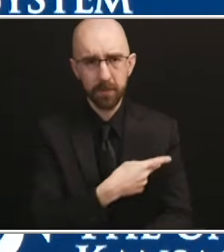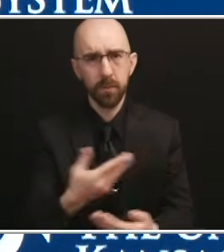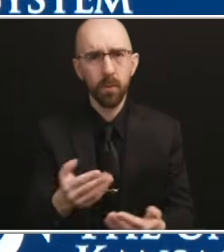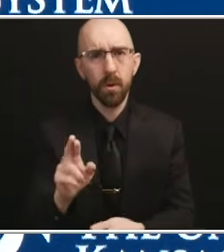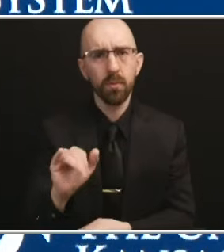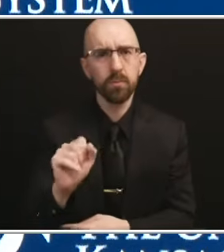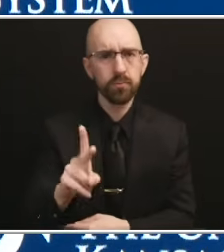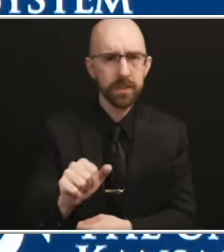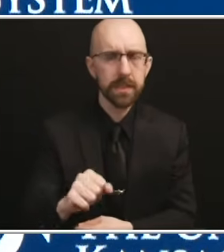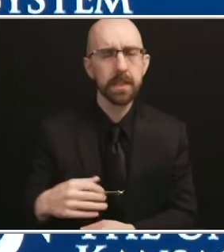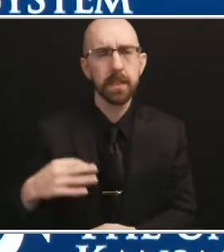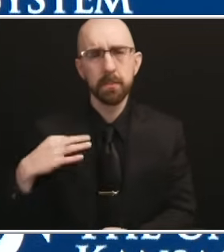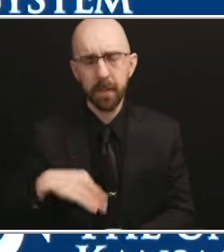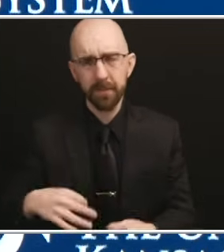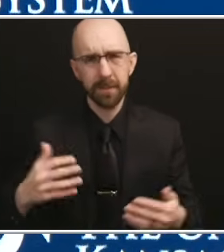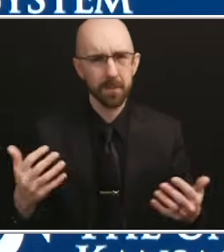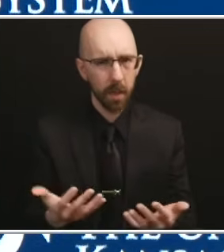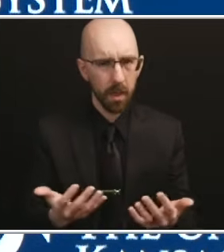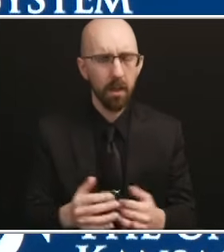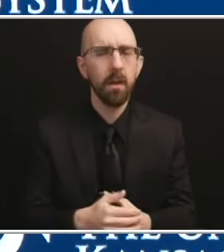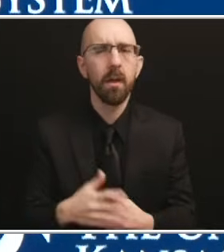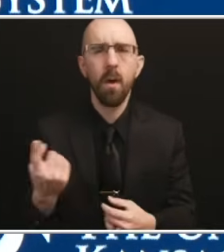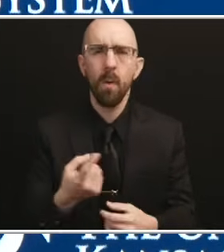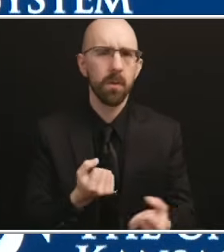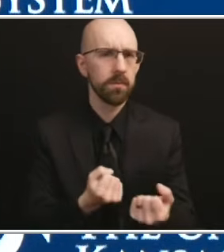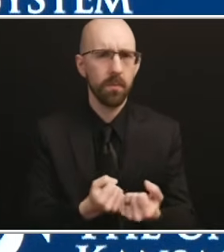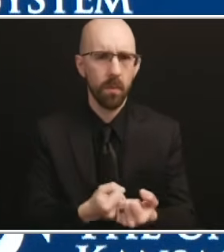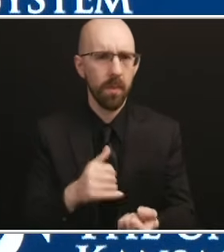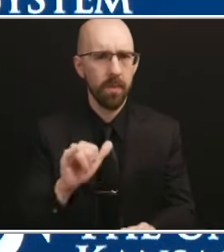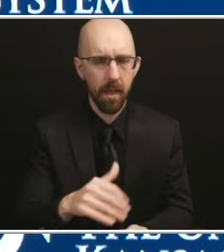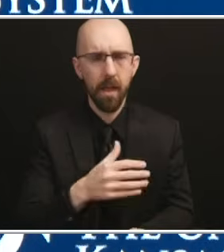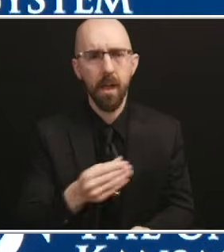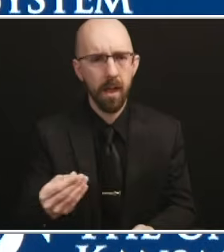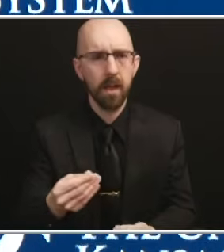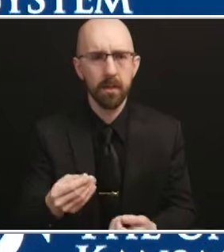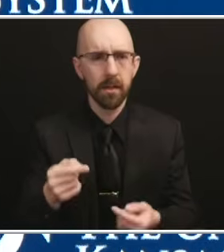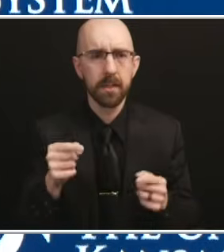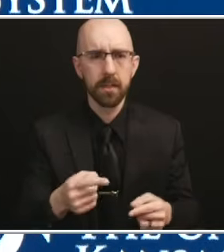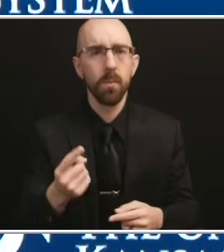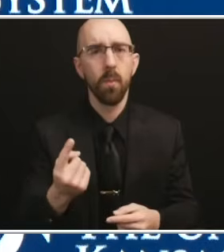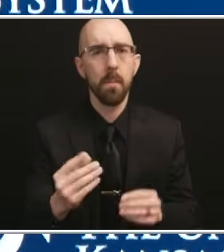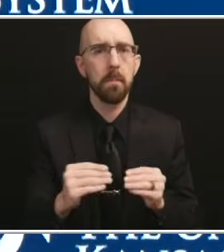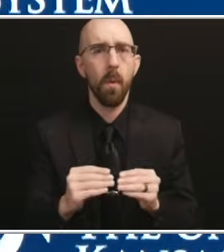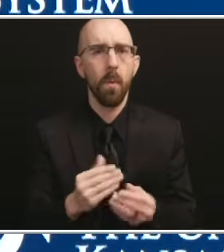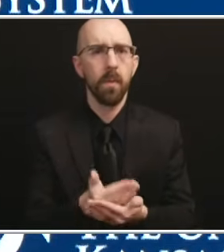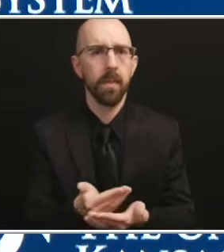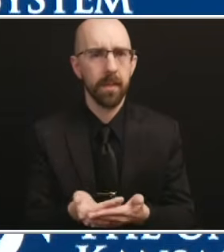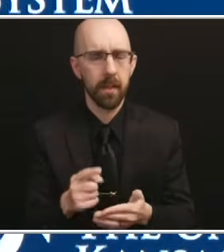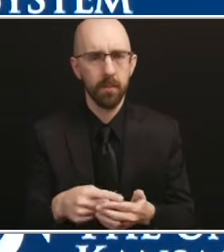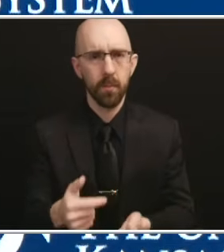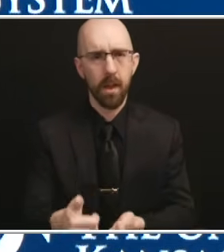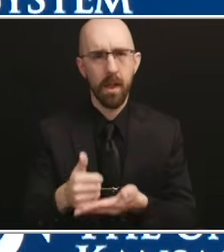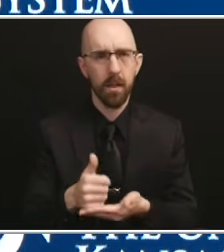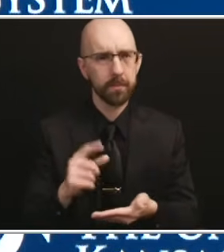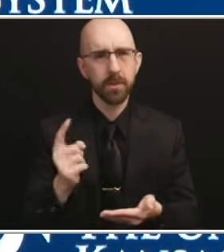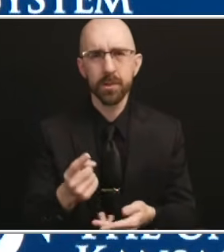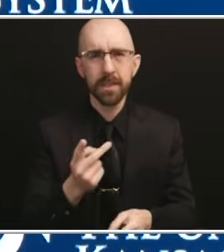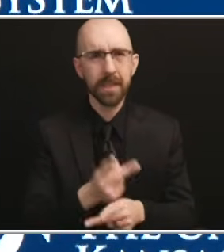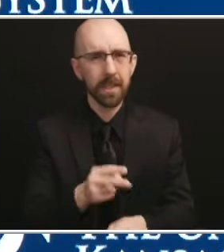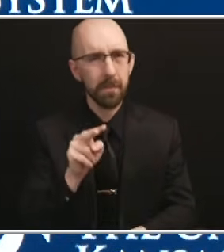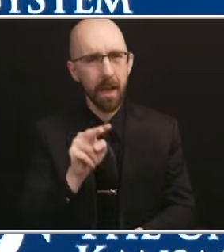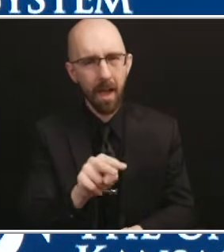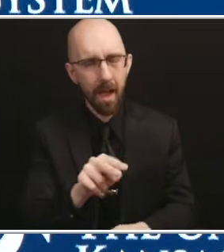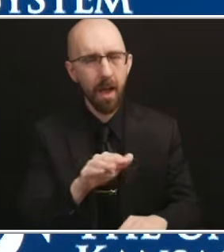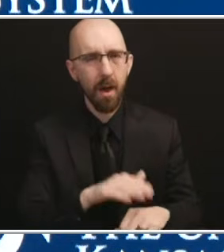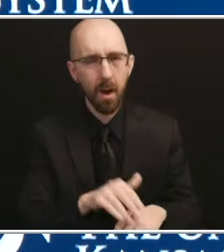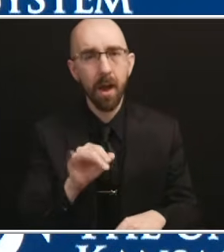so, you know, we always support that, and this is one more thing to help us, you know, just keep an eye on if you do see